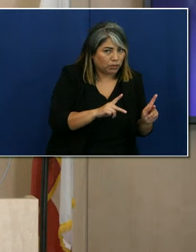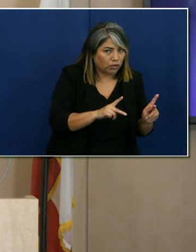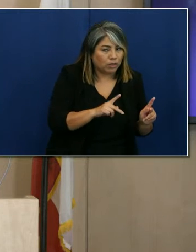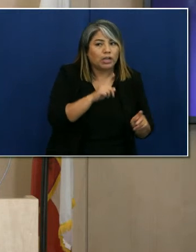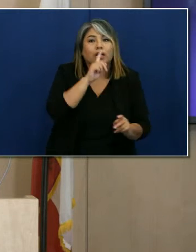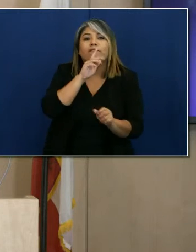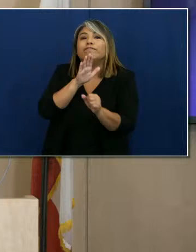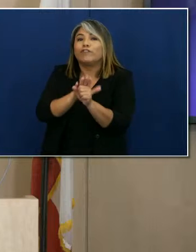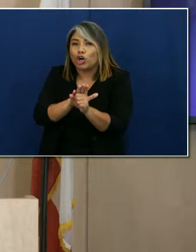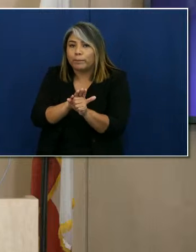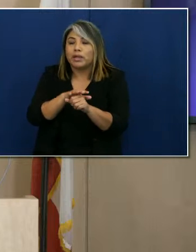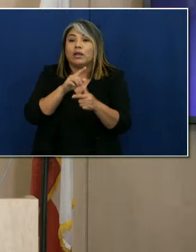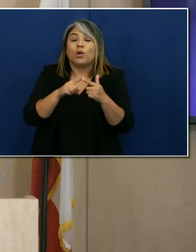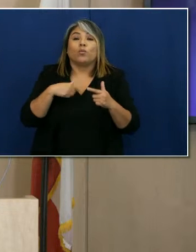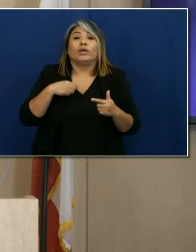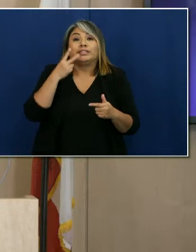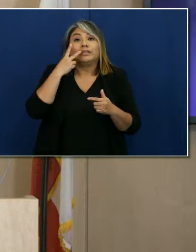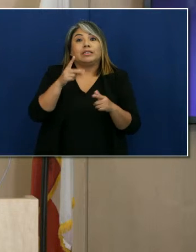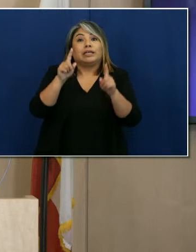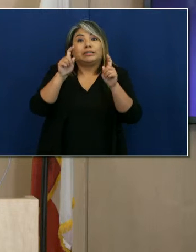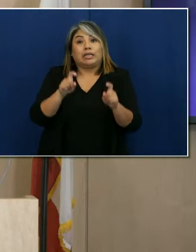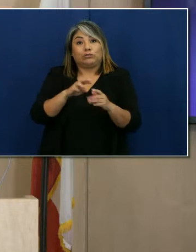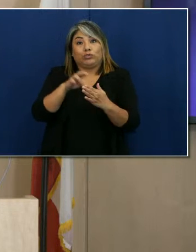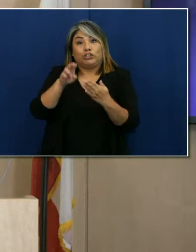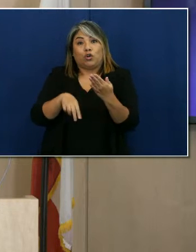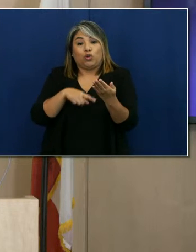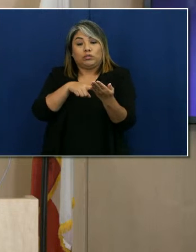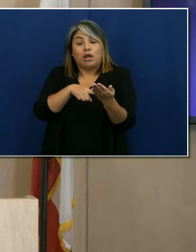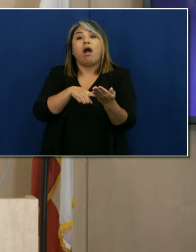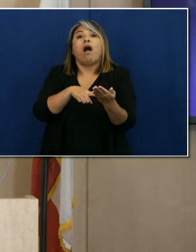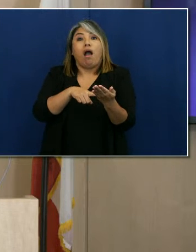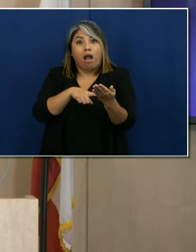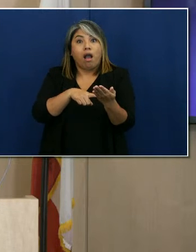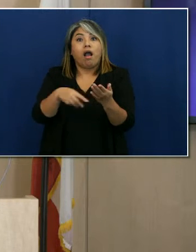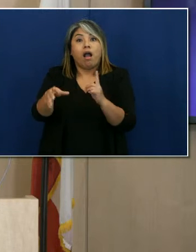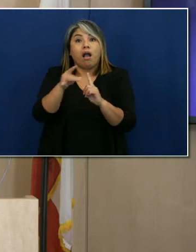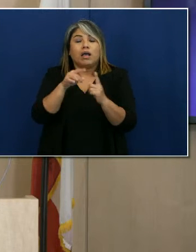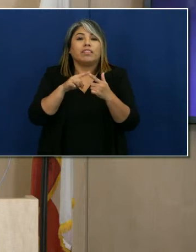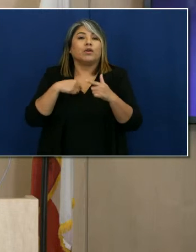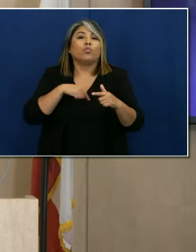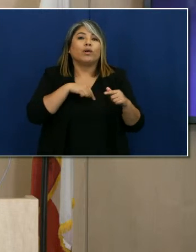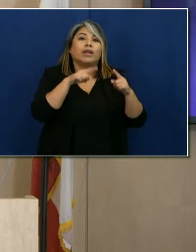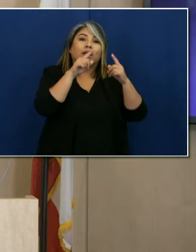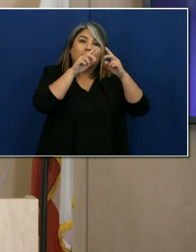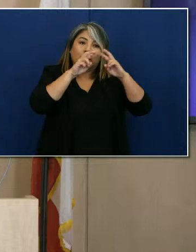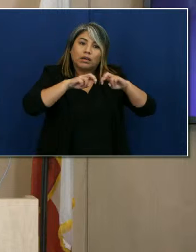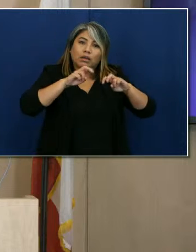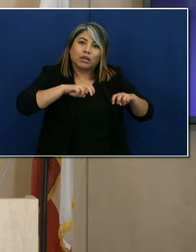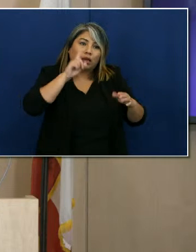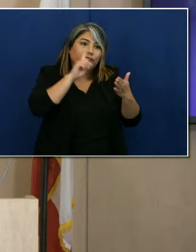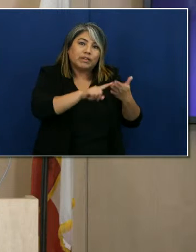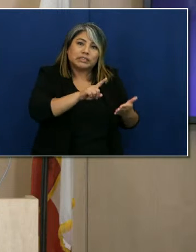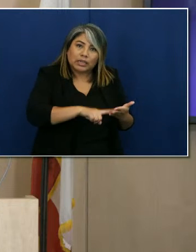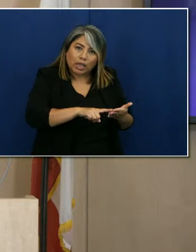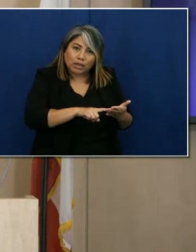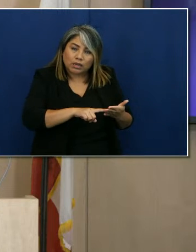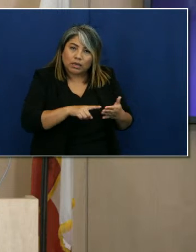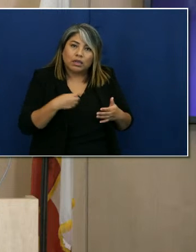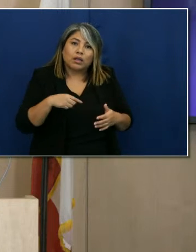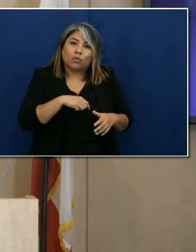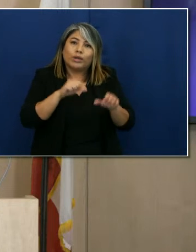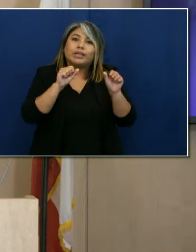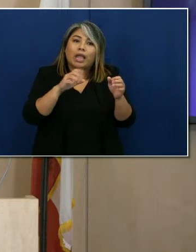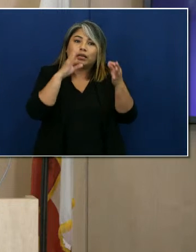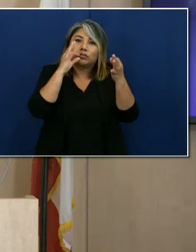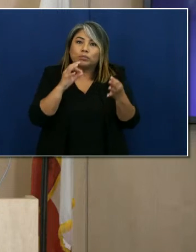And when we get a test result reported to us, we actually do an investigation. And we can determine